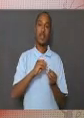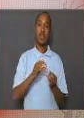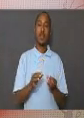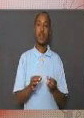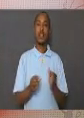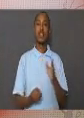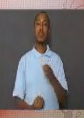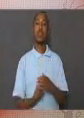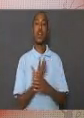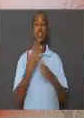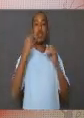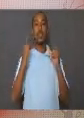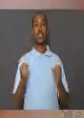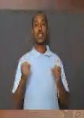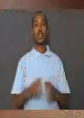production potential.